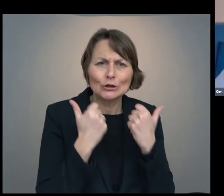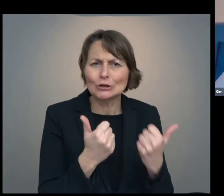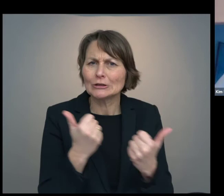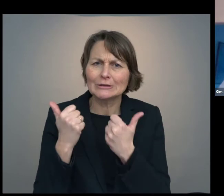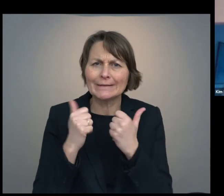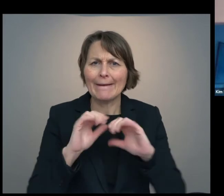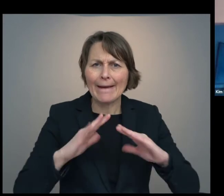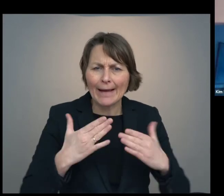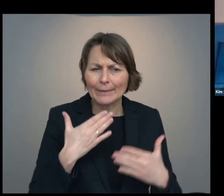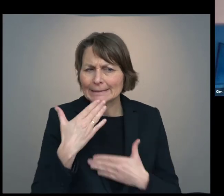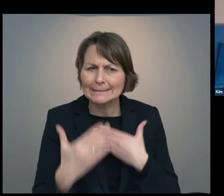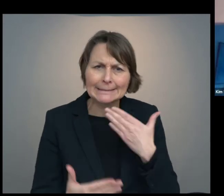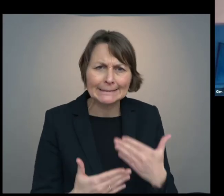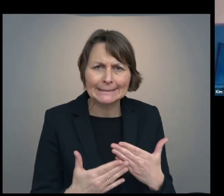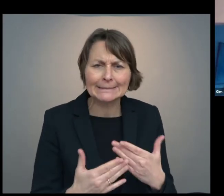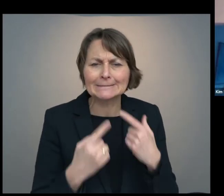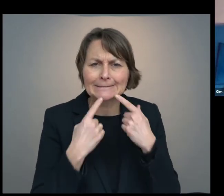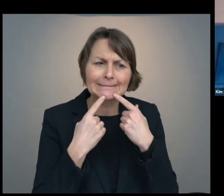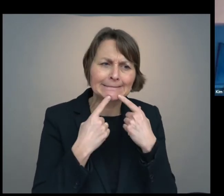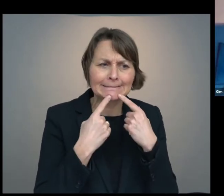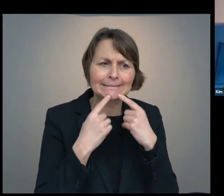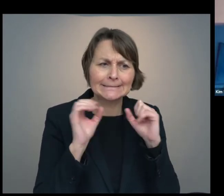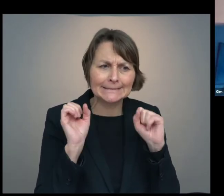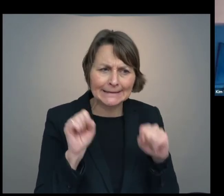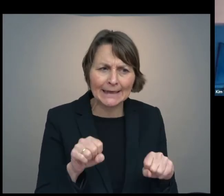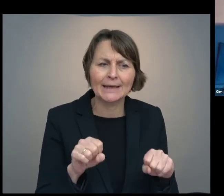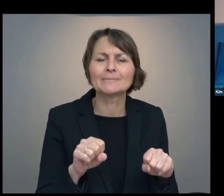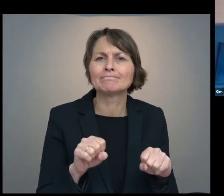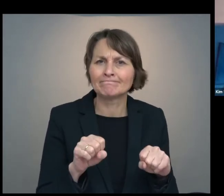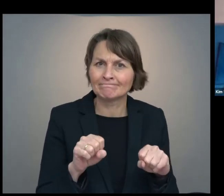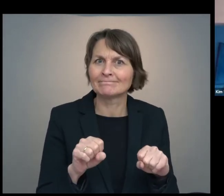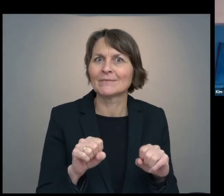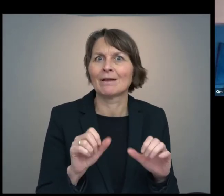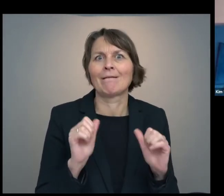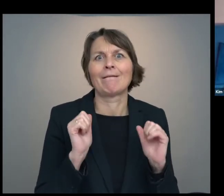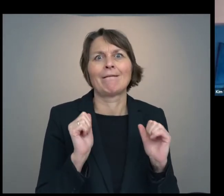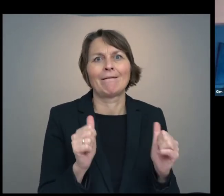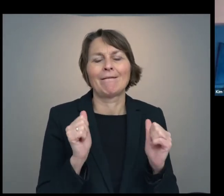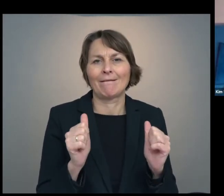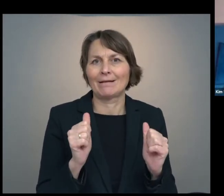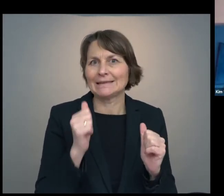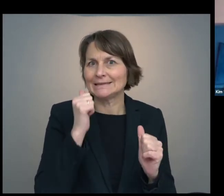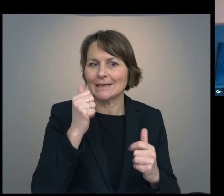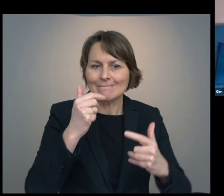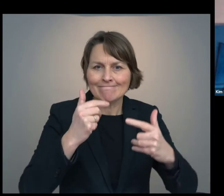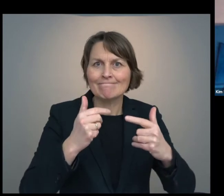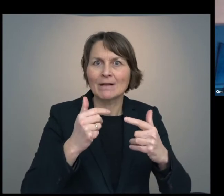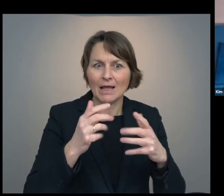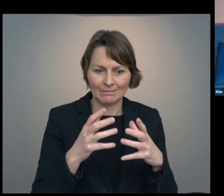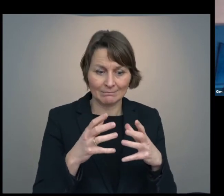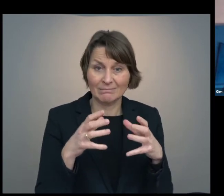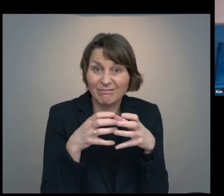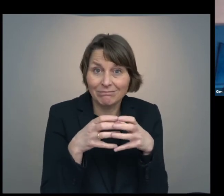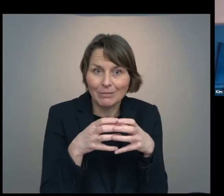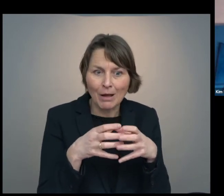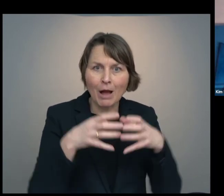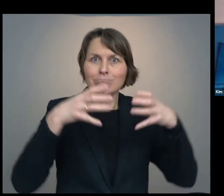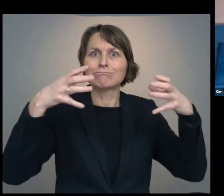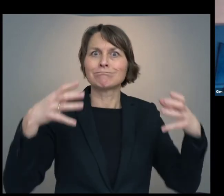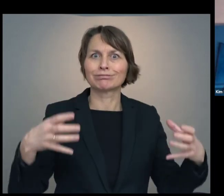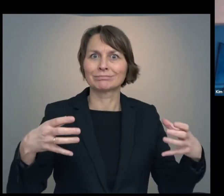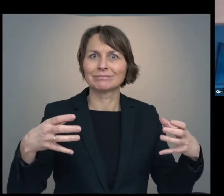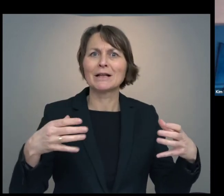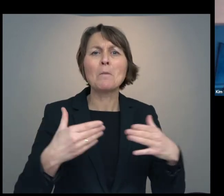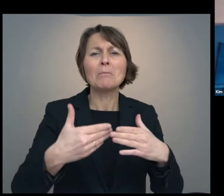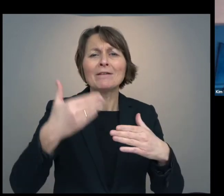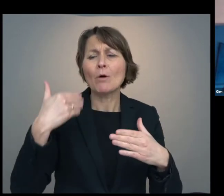in a trustworthy way, and that we believe, and like, it was really great to see that the number was actually a